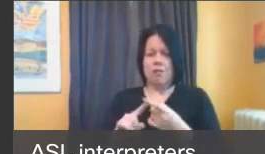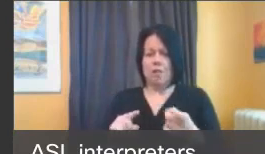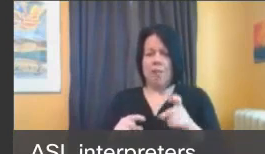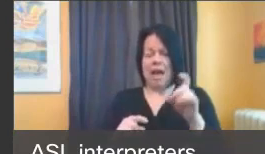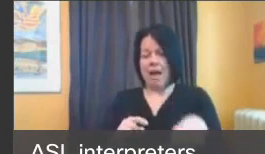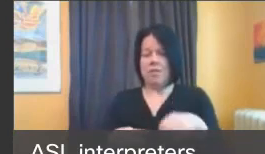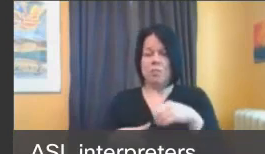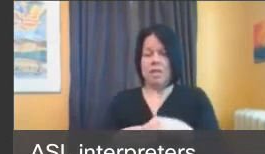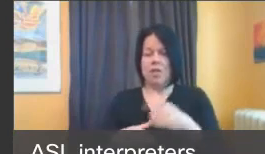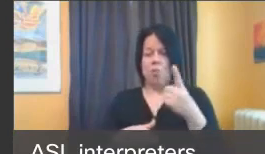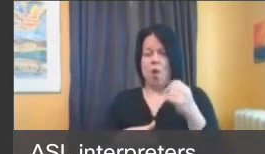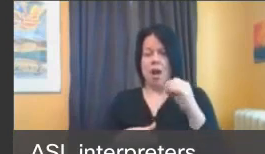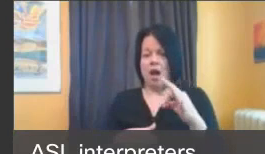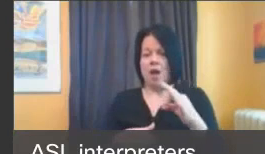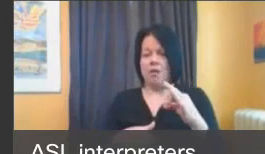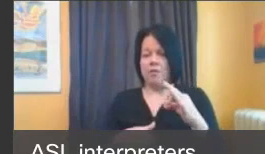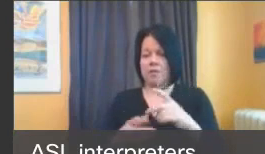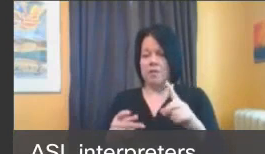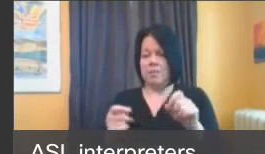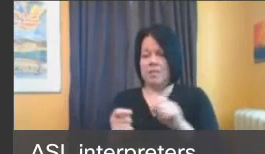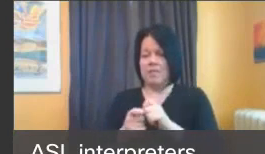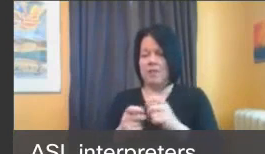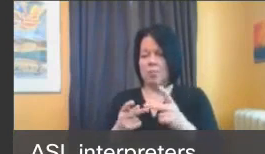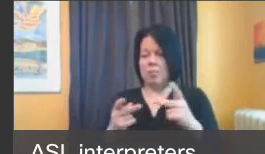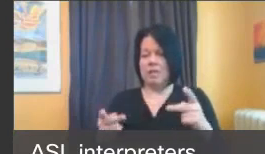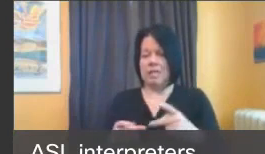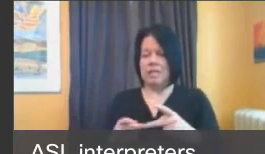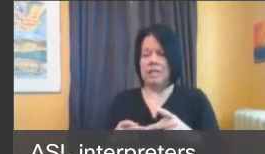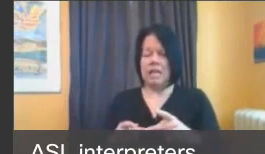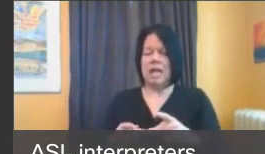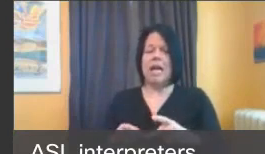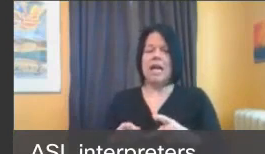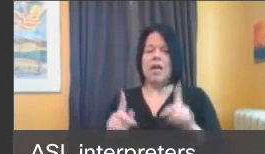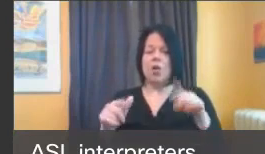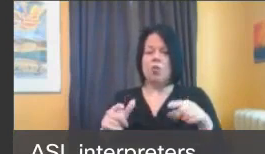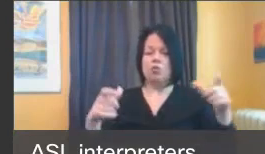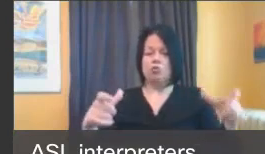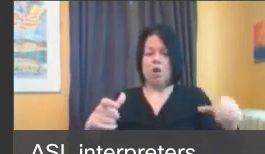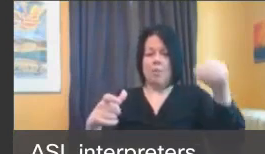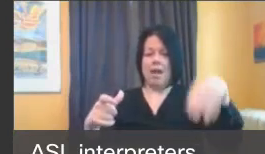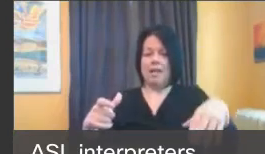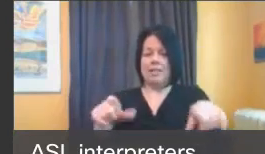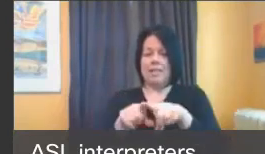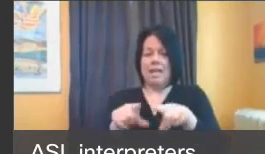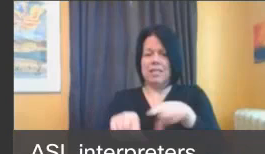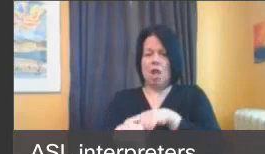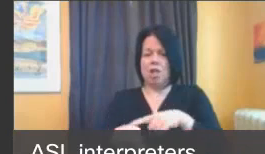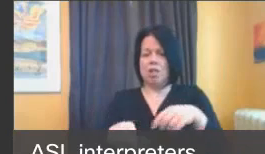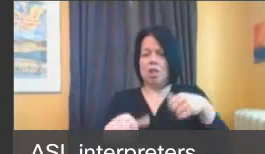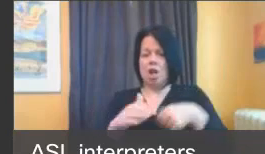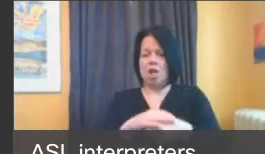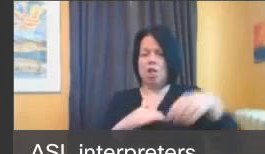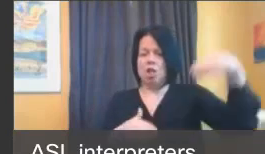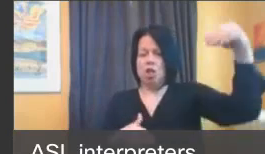you know, in one of your designated offices, to go to drop boxes as long as they were under camera surveillance,